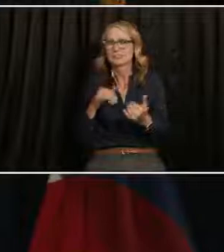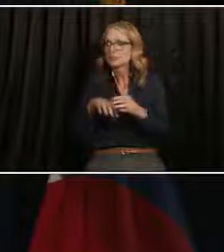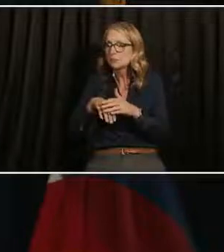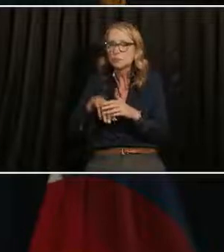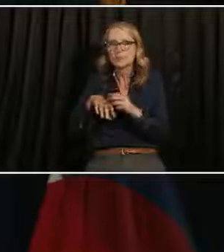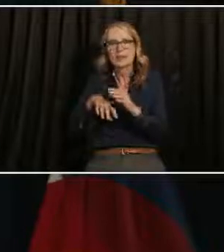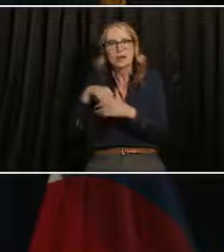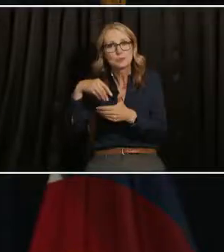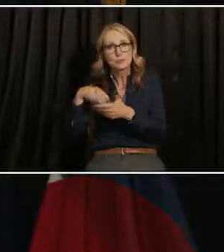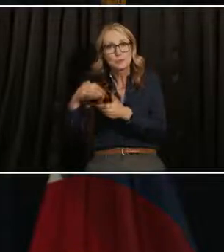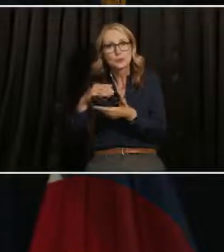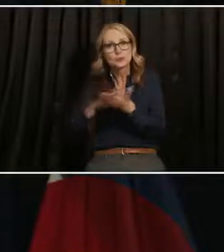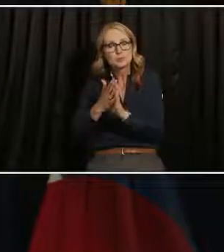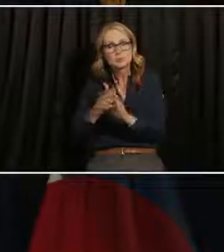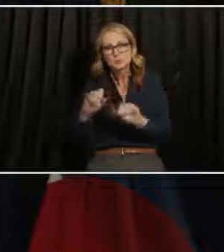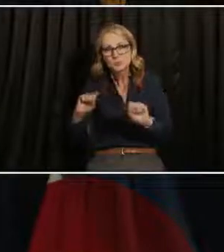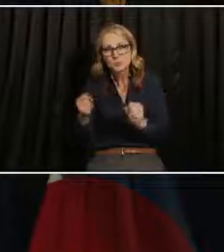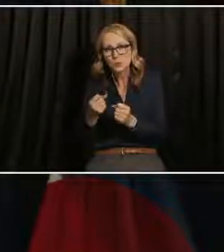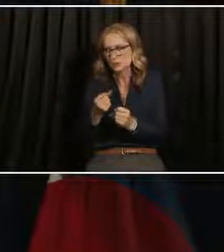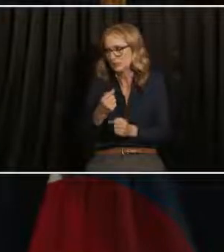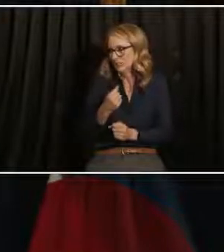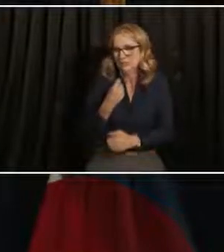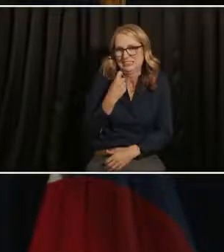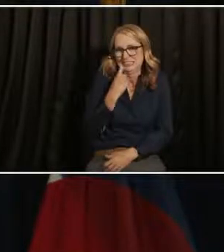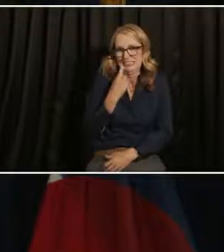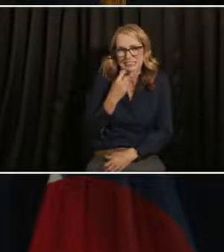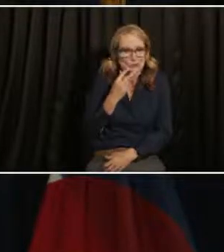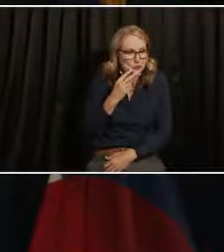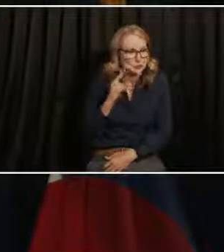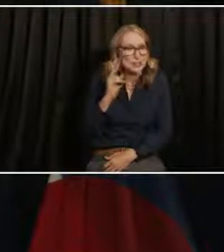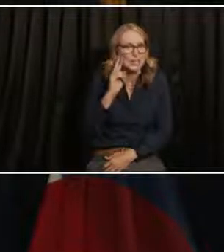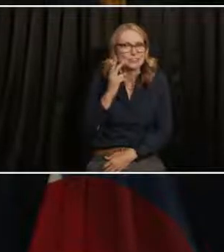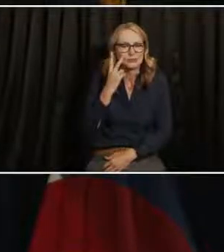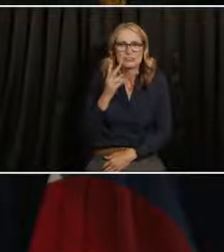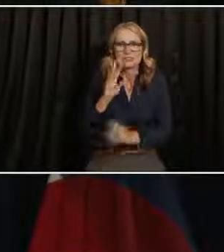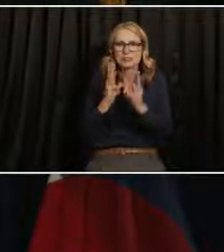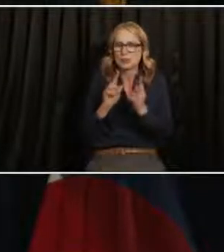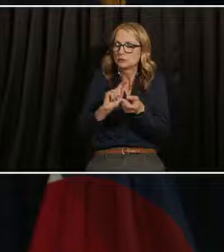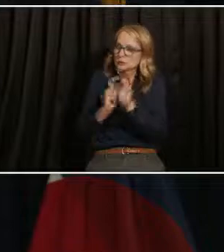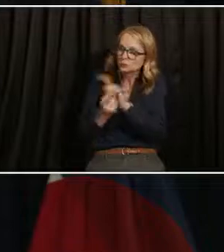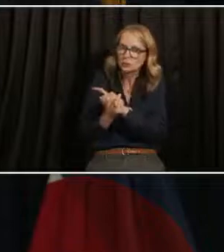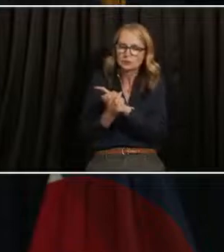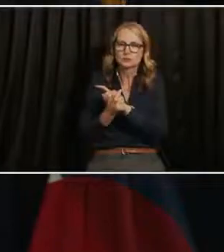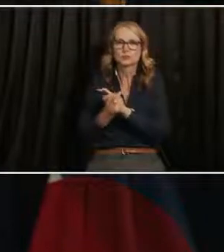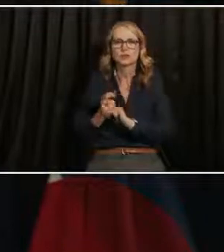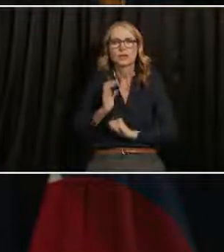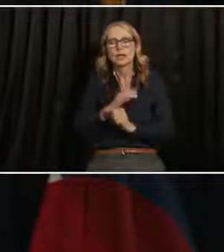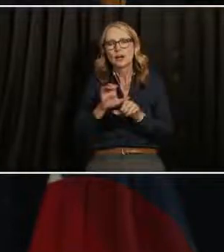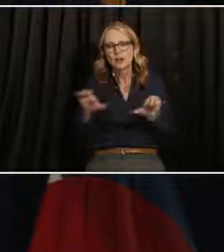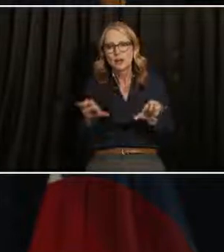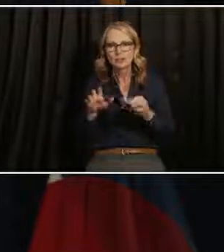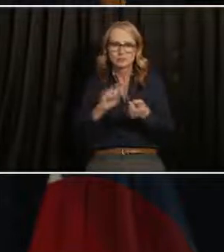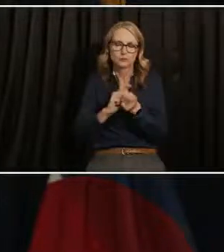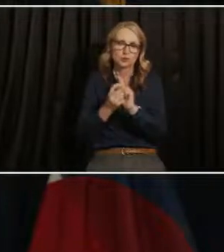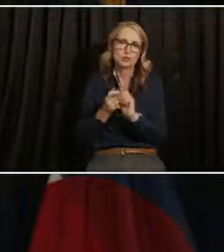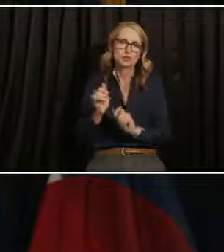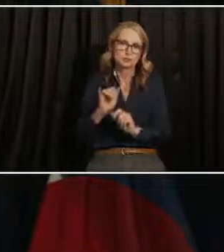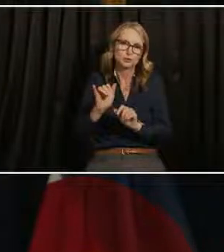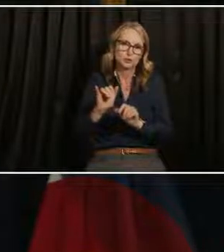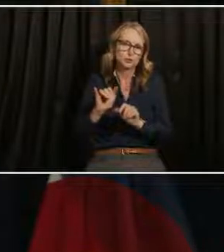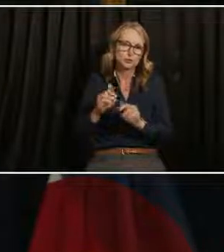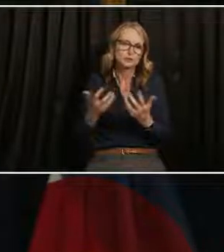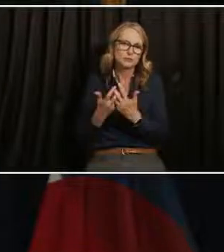cooler. Certainly the last 2 days have reminded us about changes in the weather and how that changes our activities. And so there is